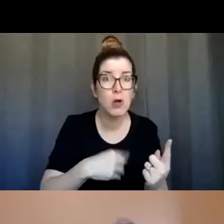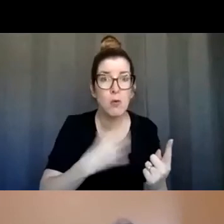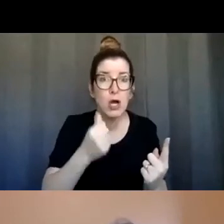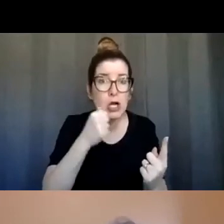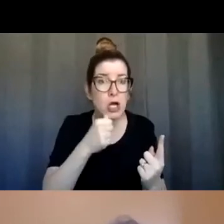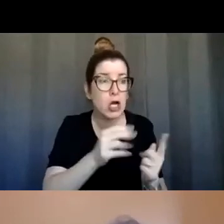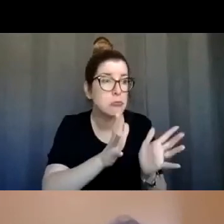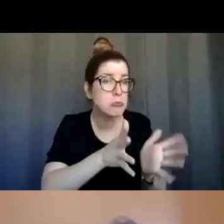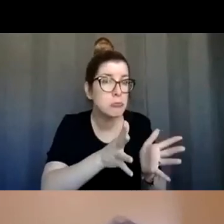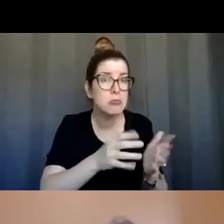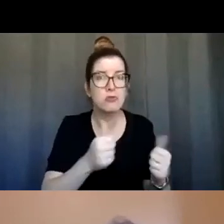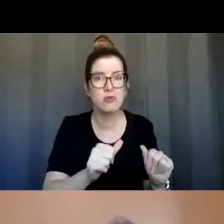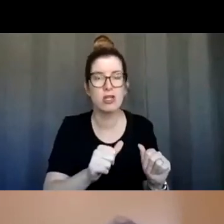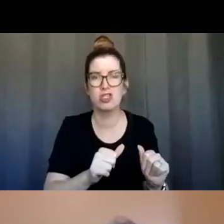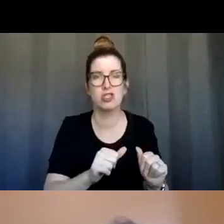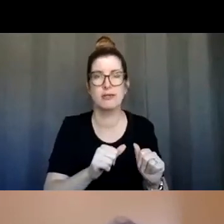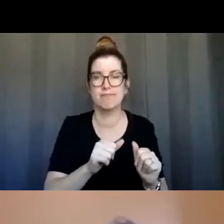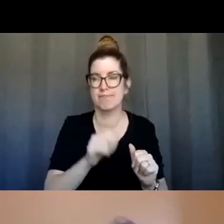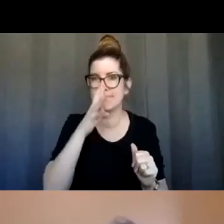I was invisible. She didn't even respond.